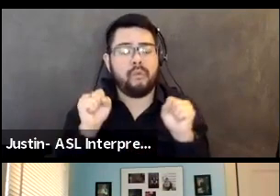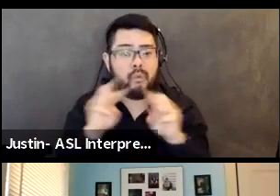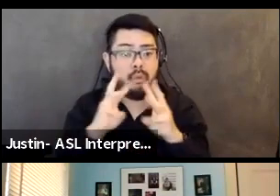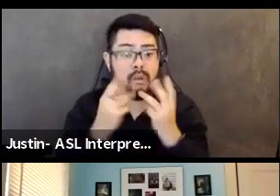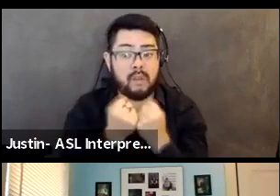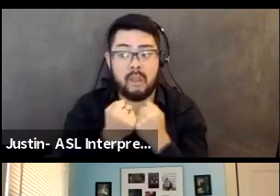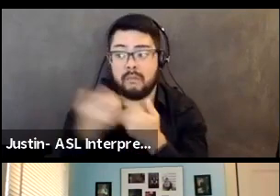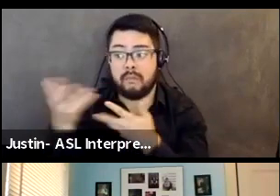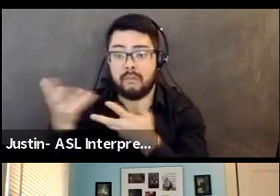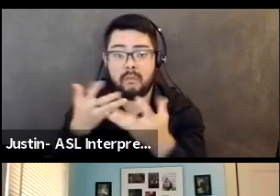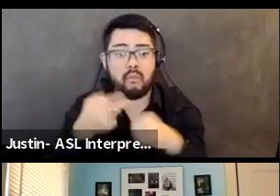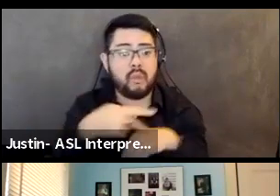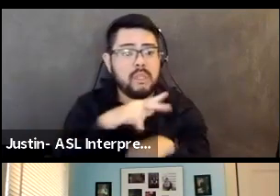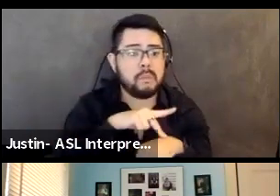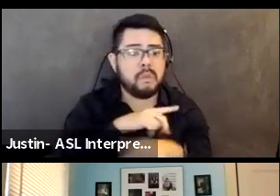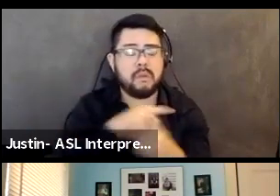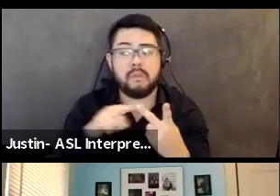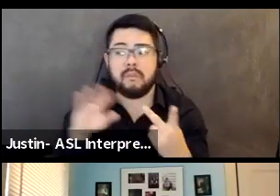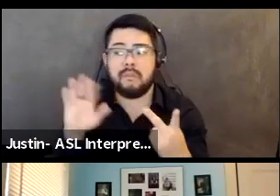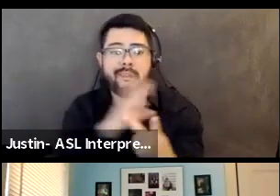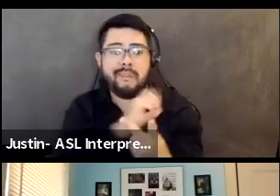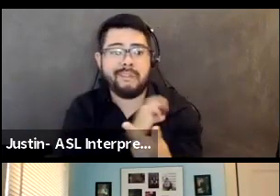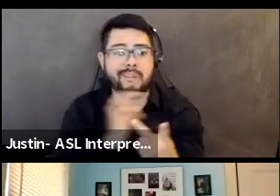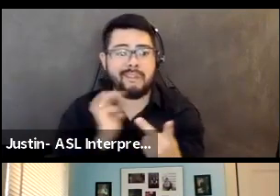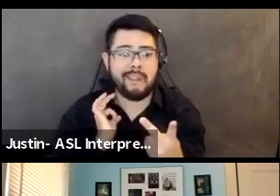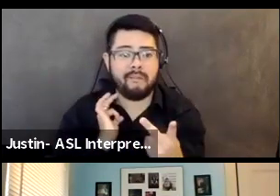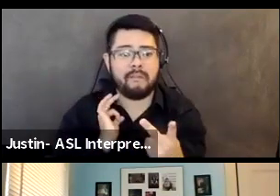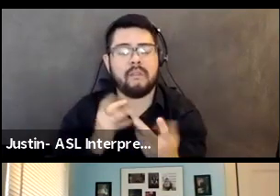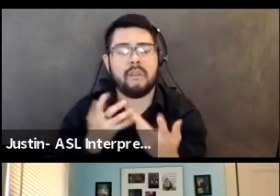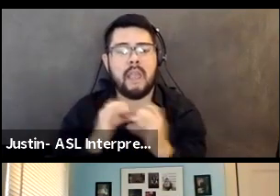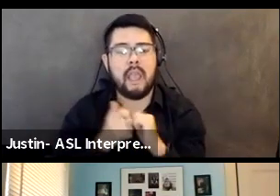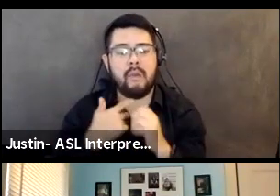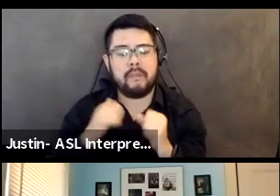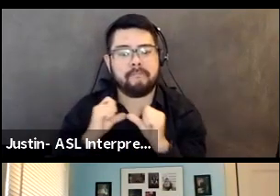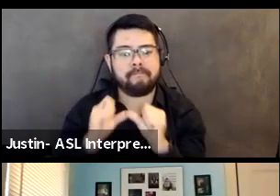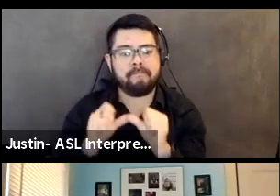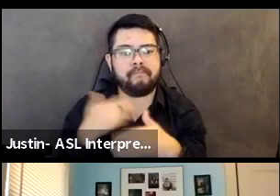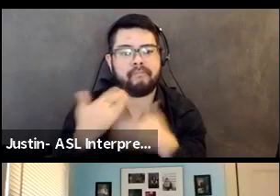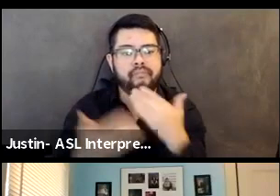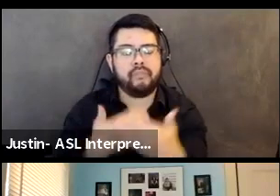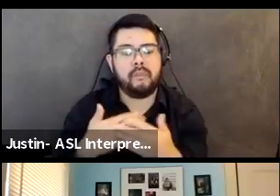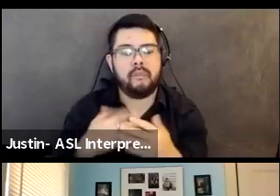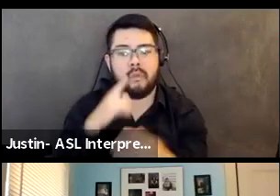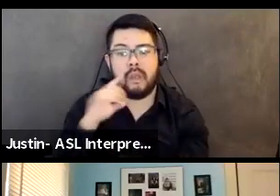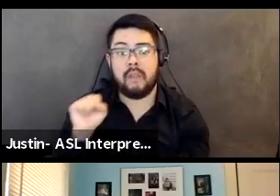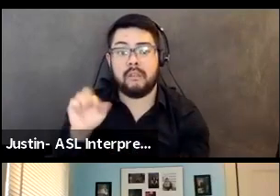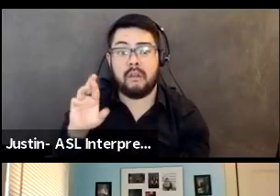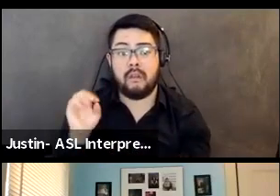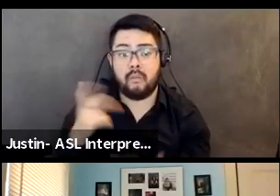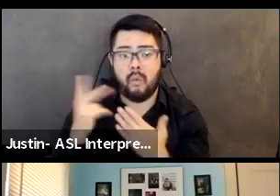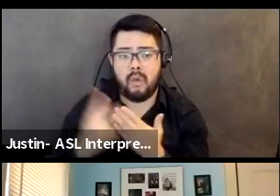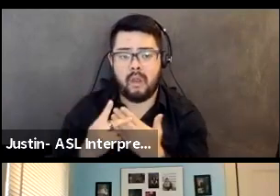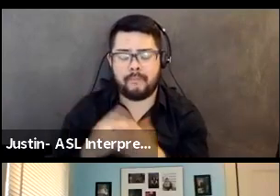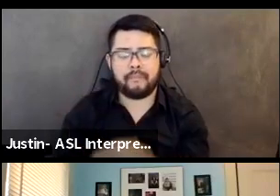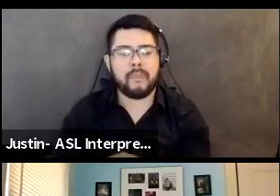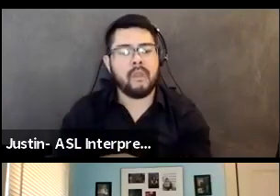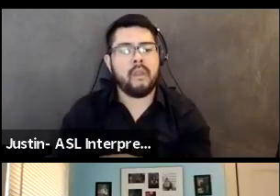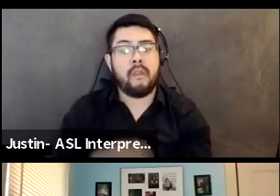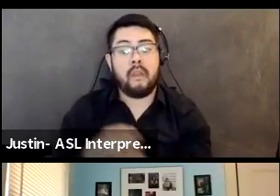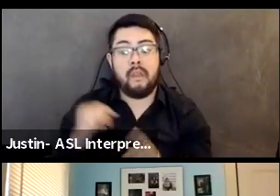as well as their staff on how to move forward with the sros we've learned from this